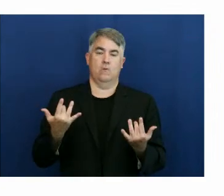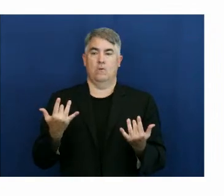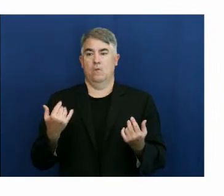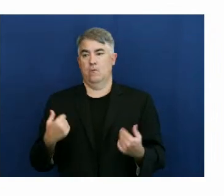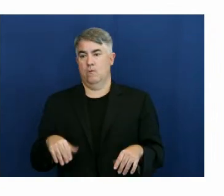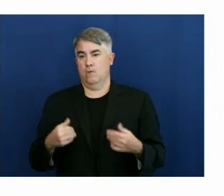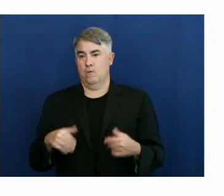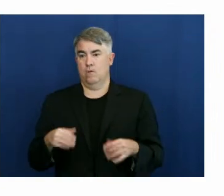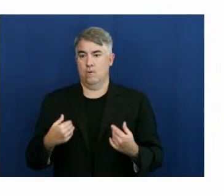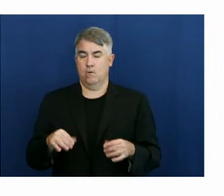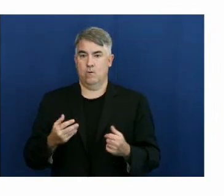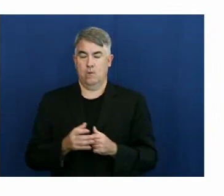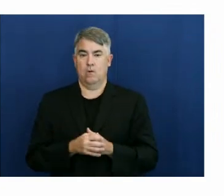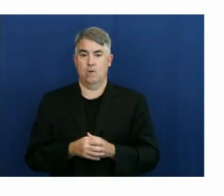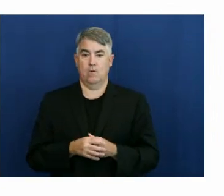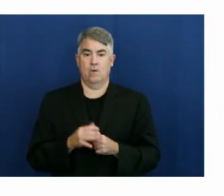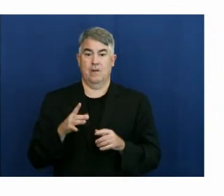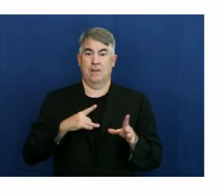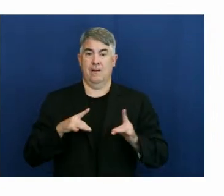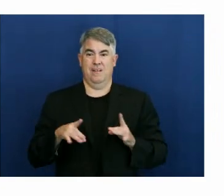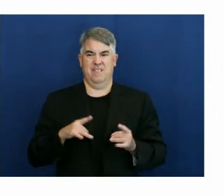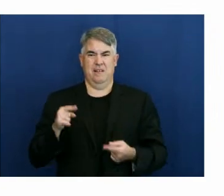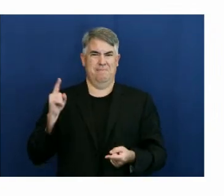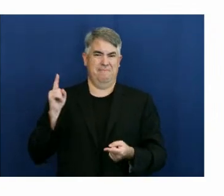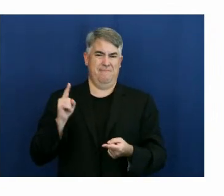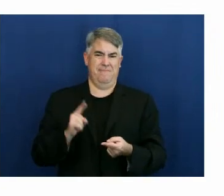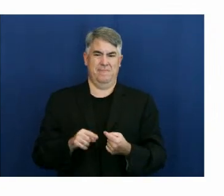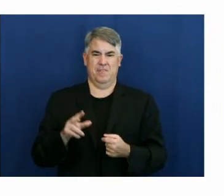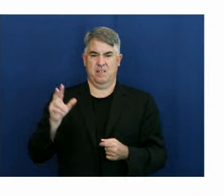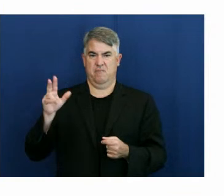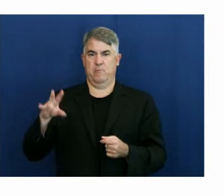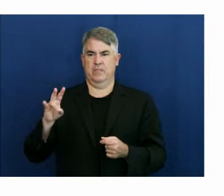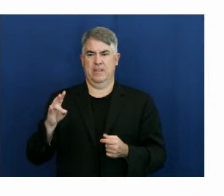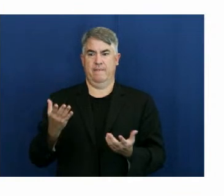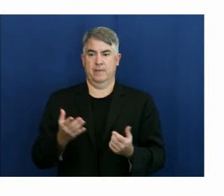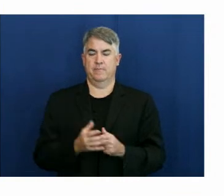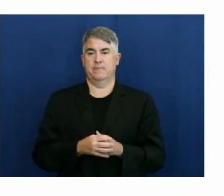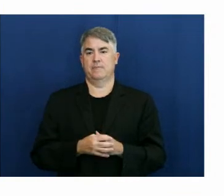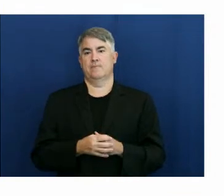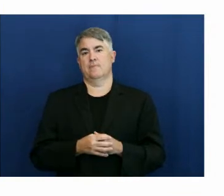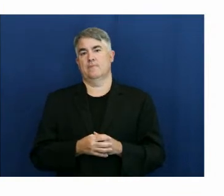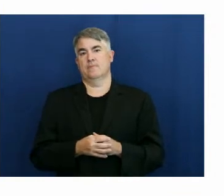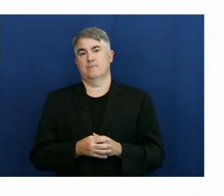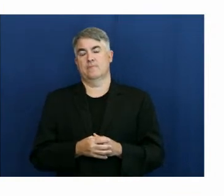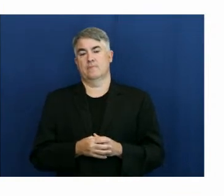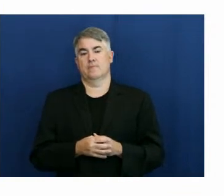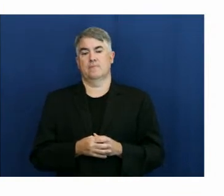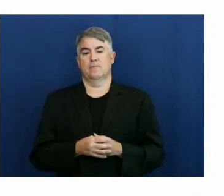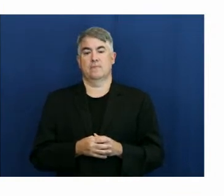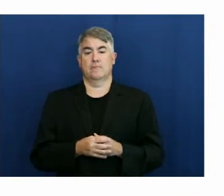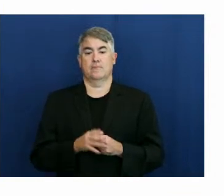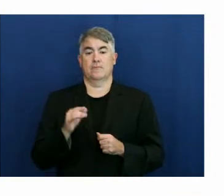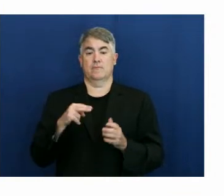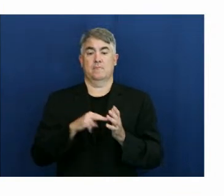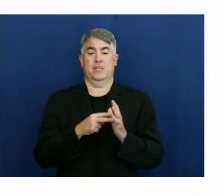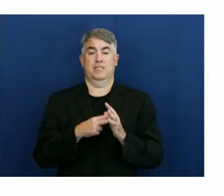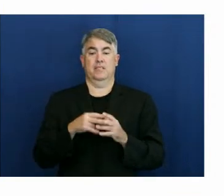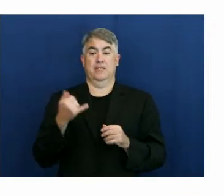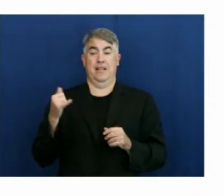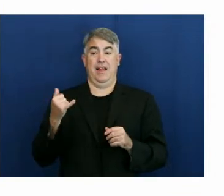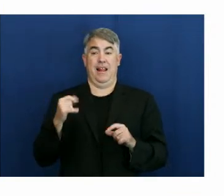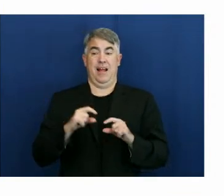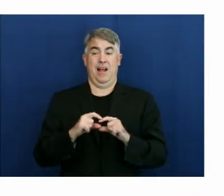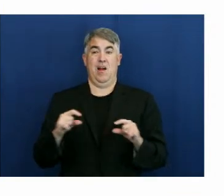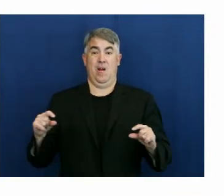good testament. Again, as we talked about last week, probably not likely we get into the yellow tier before June